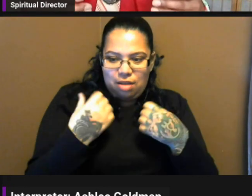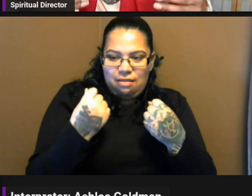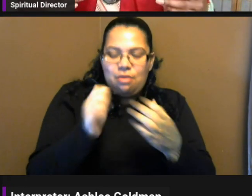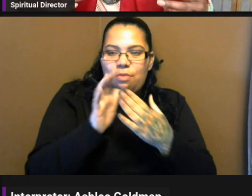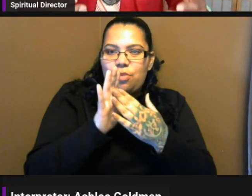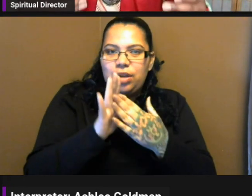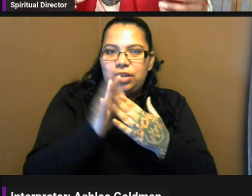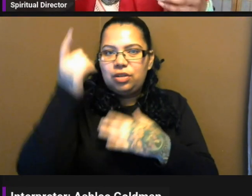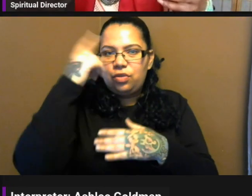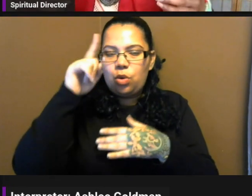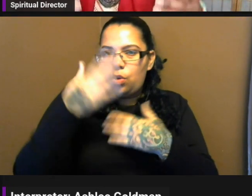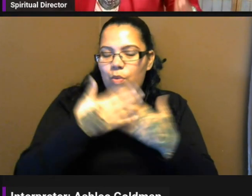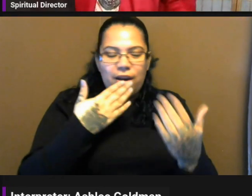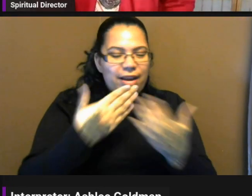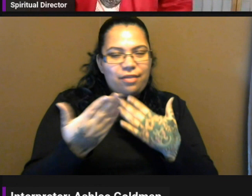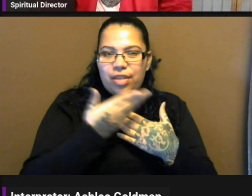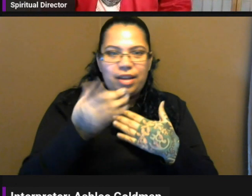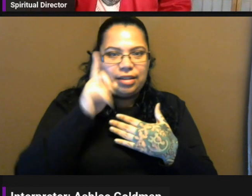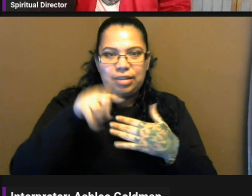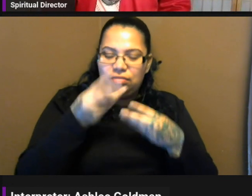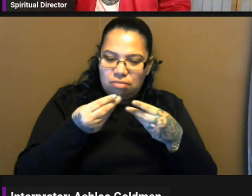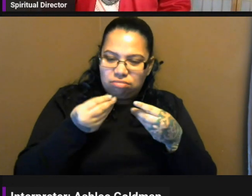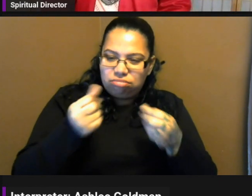for whatever is asking to be healed.